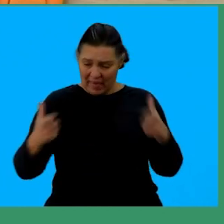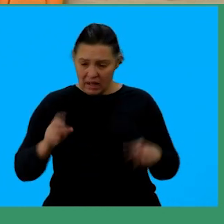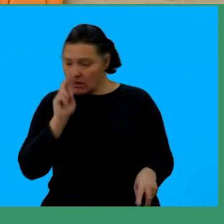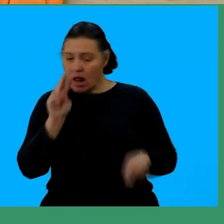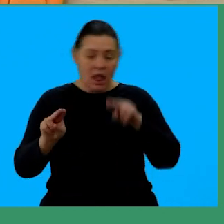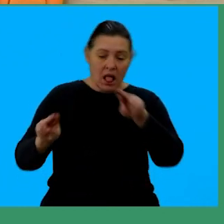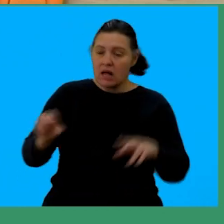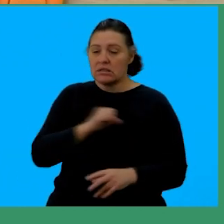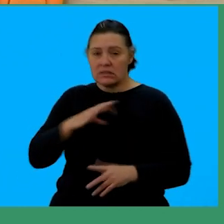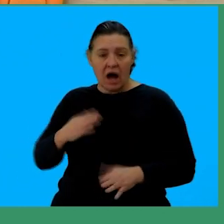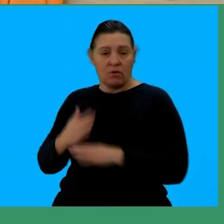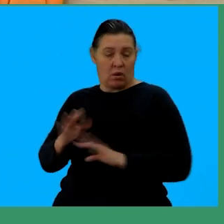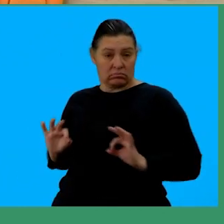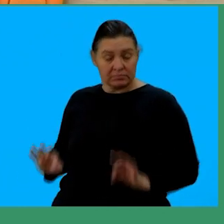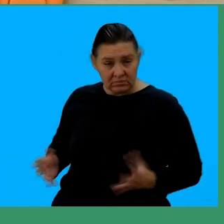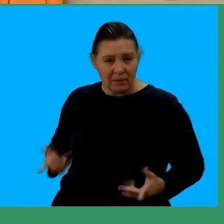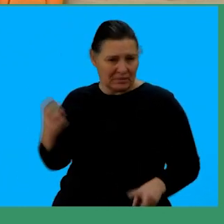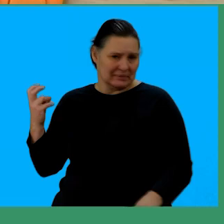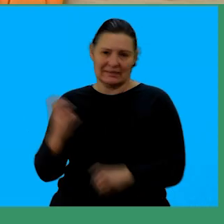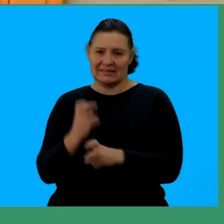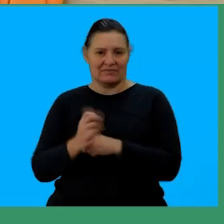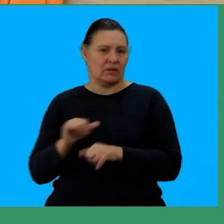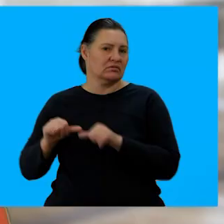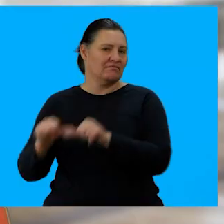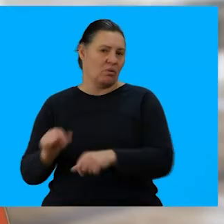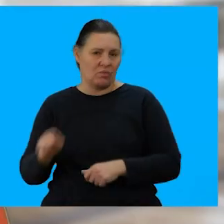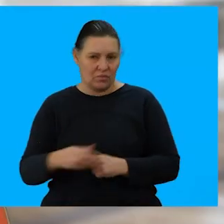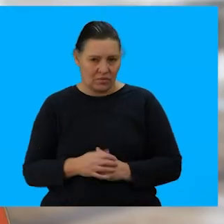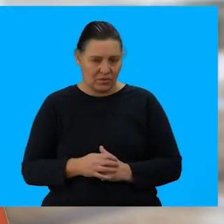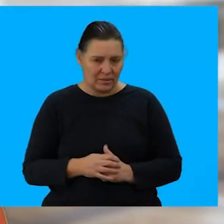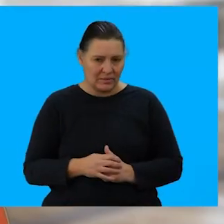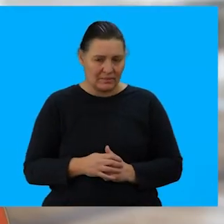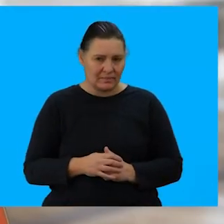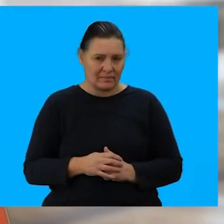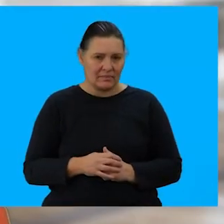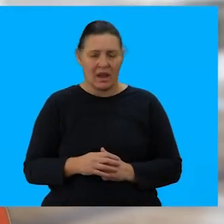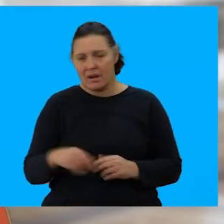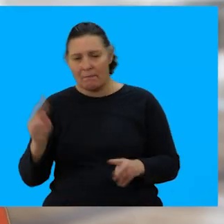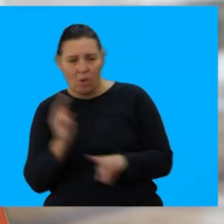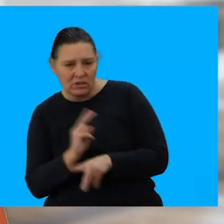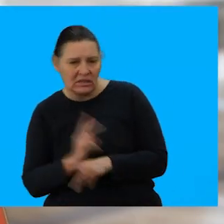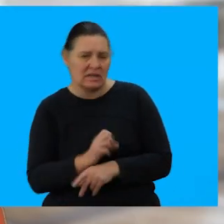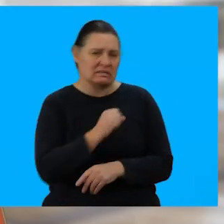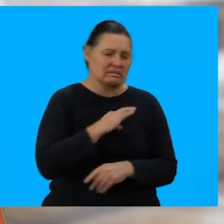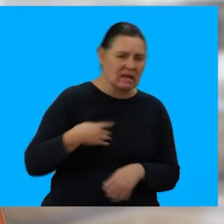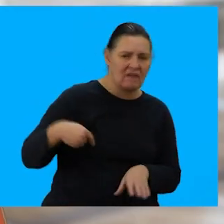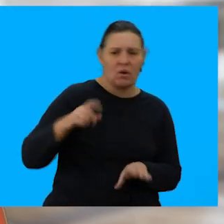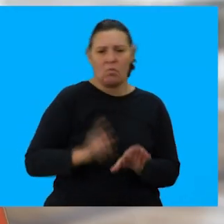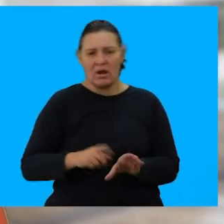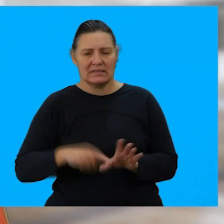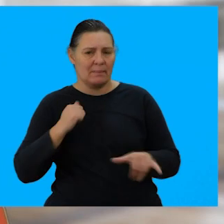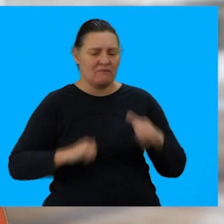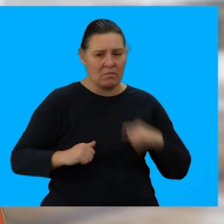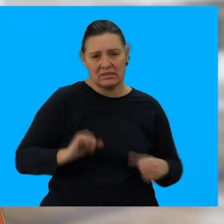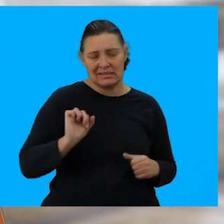business is big, it becomes difficult for you as an entrepreneur to keep up with monitoring employees' quality